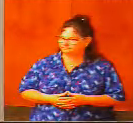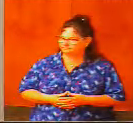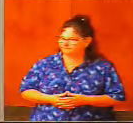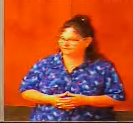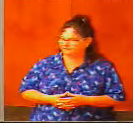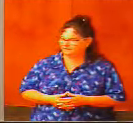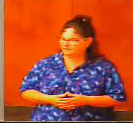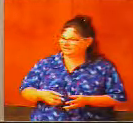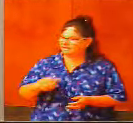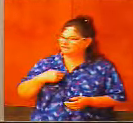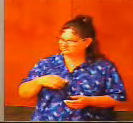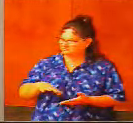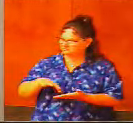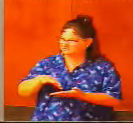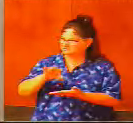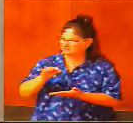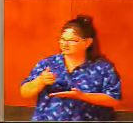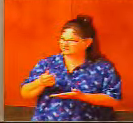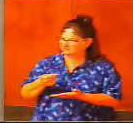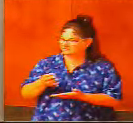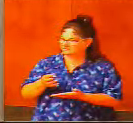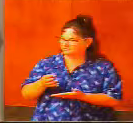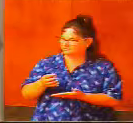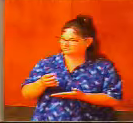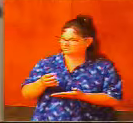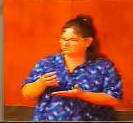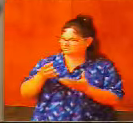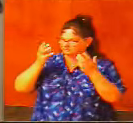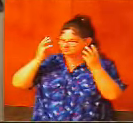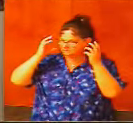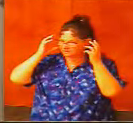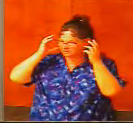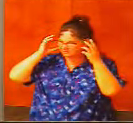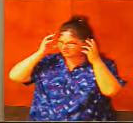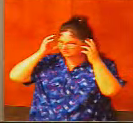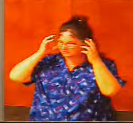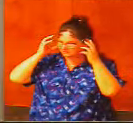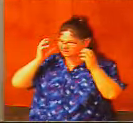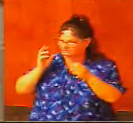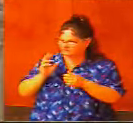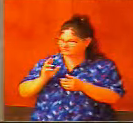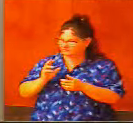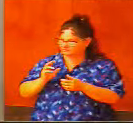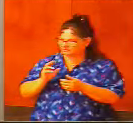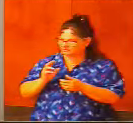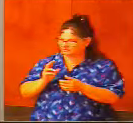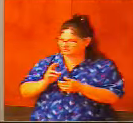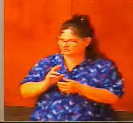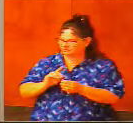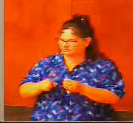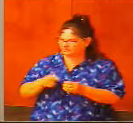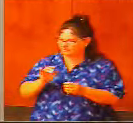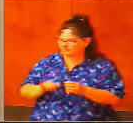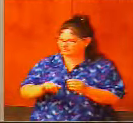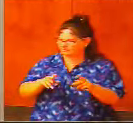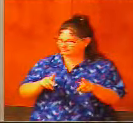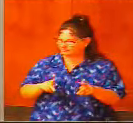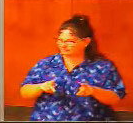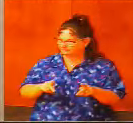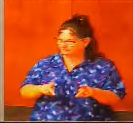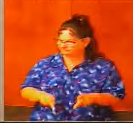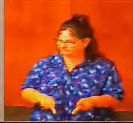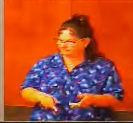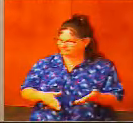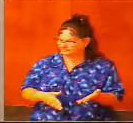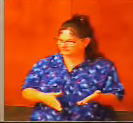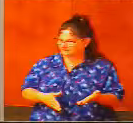I did find a couple of audio recordings of sermons about this Bible character, I